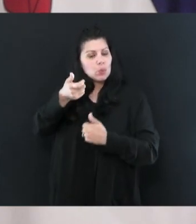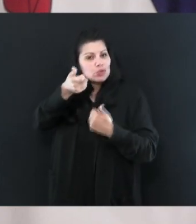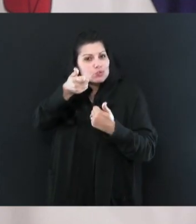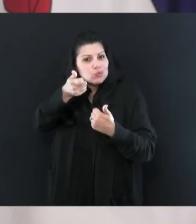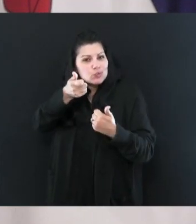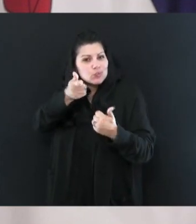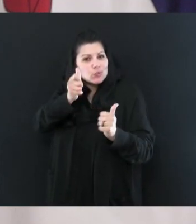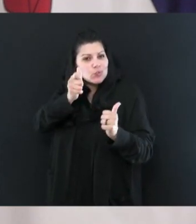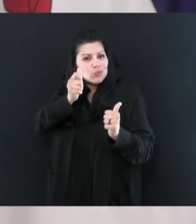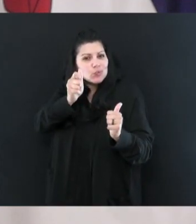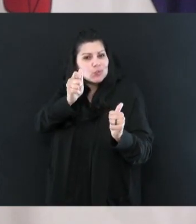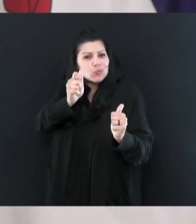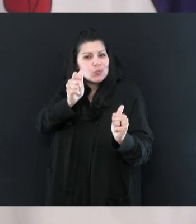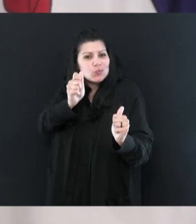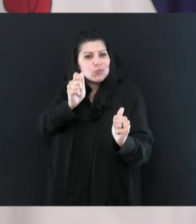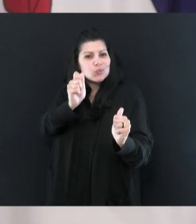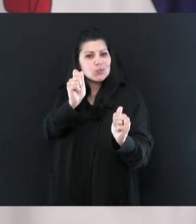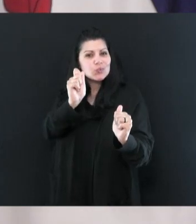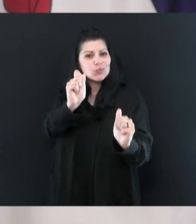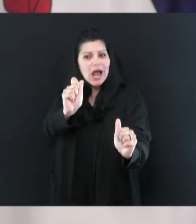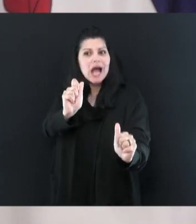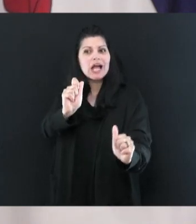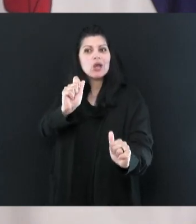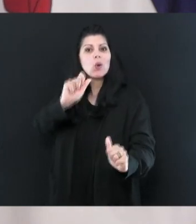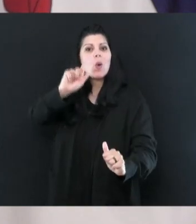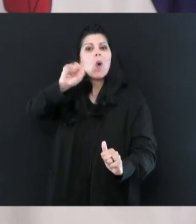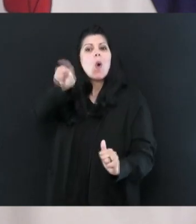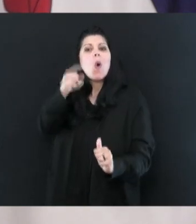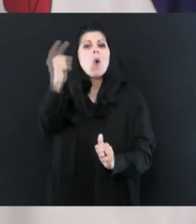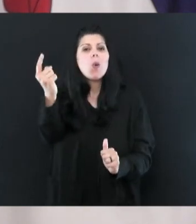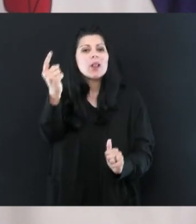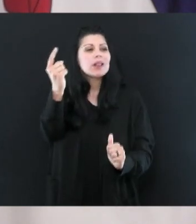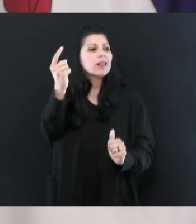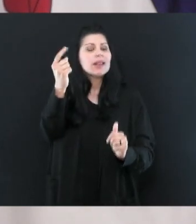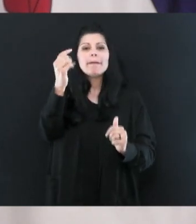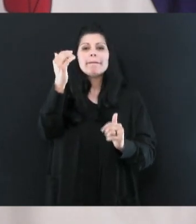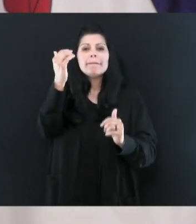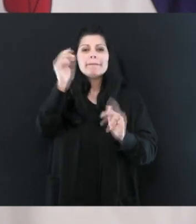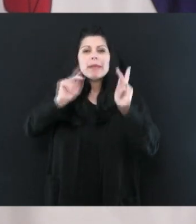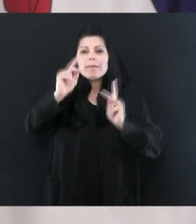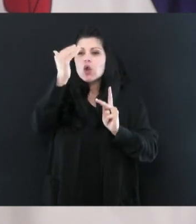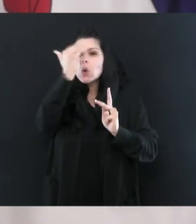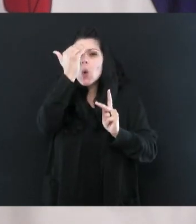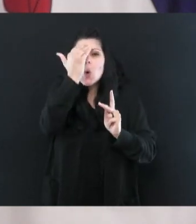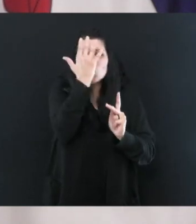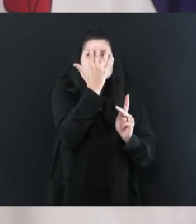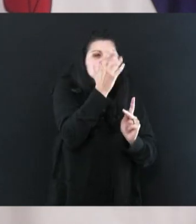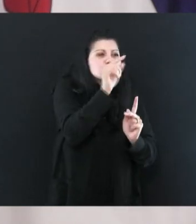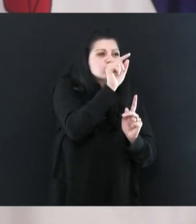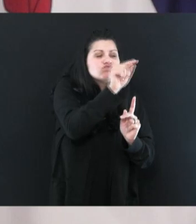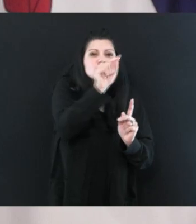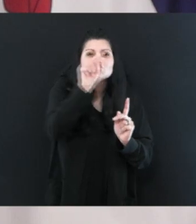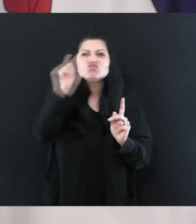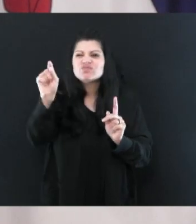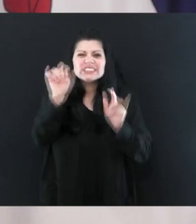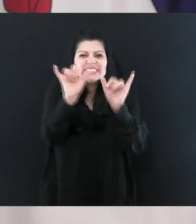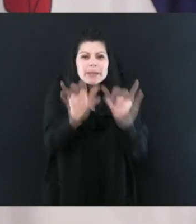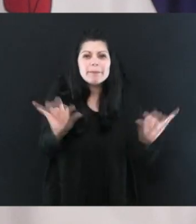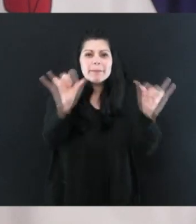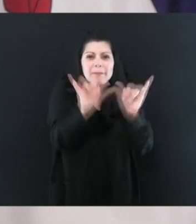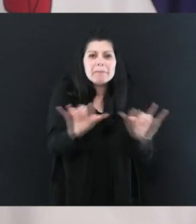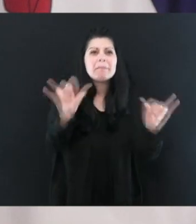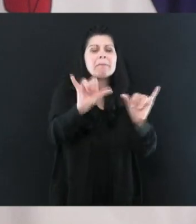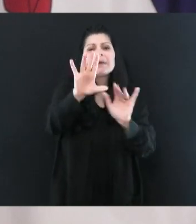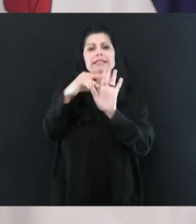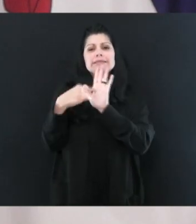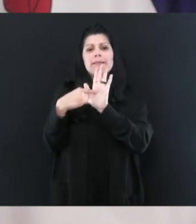keep real familiar faces around me, and if we have a meeting like we just had,